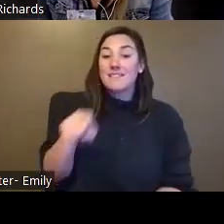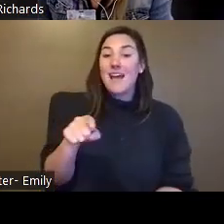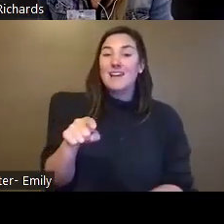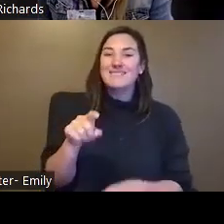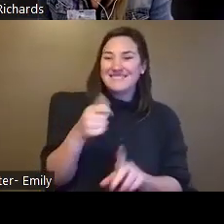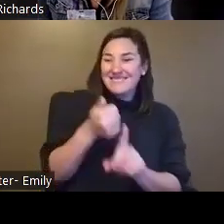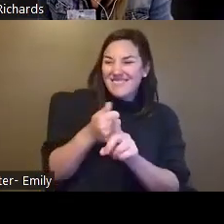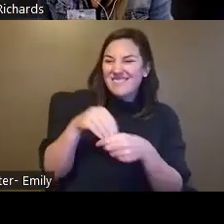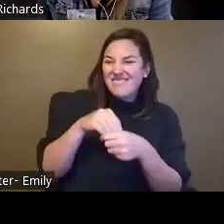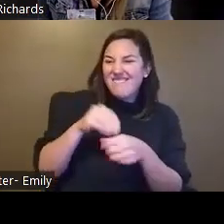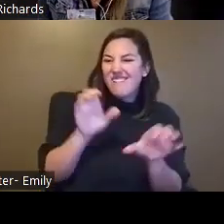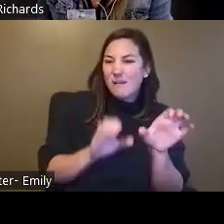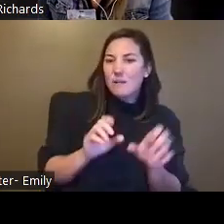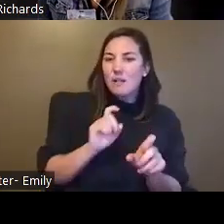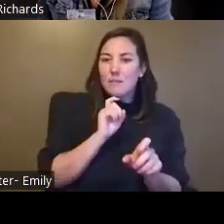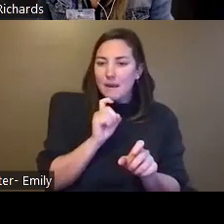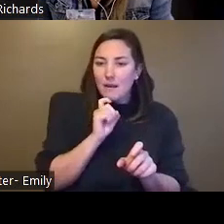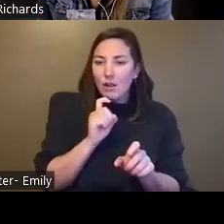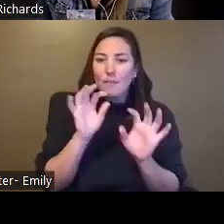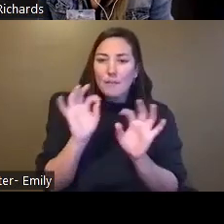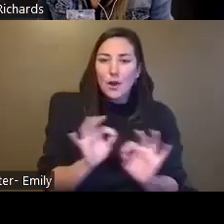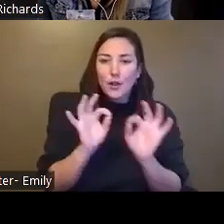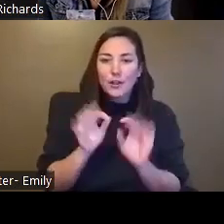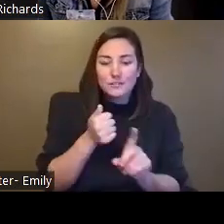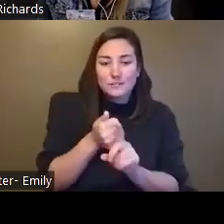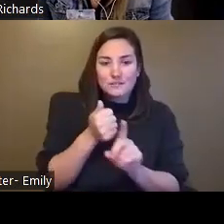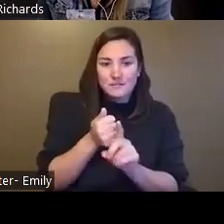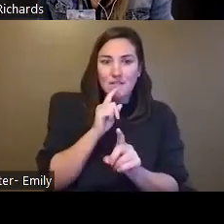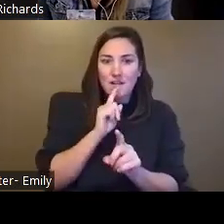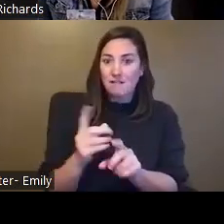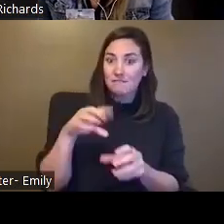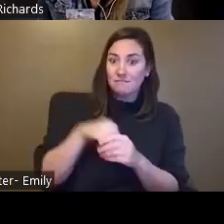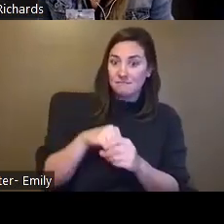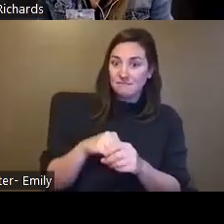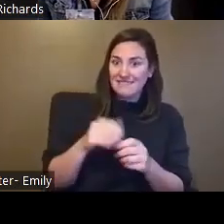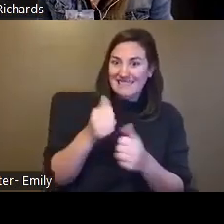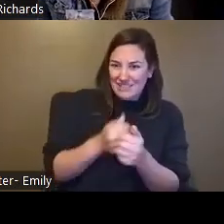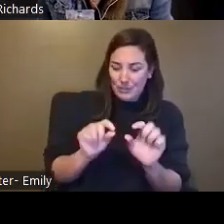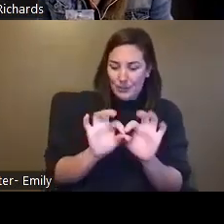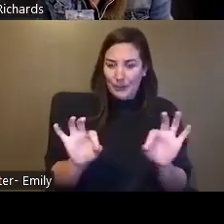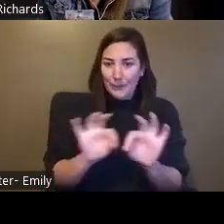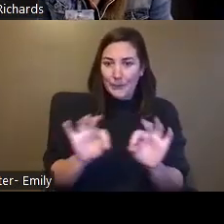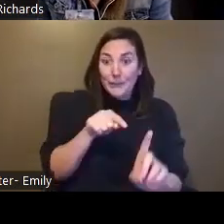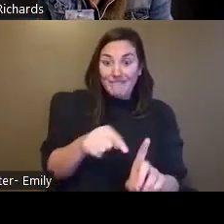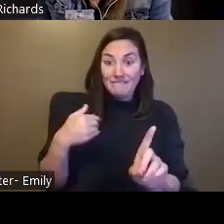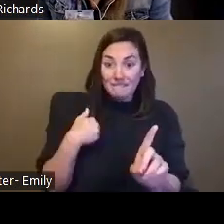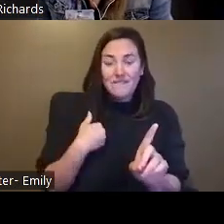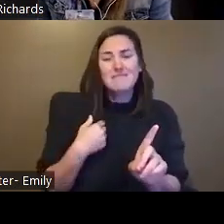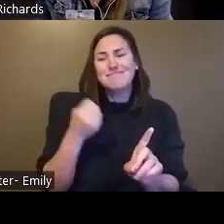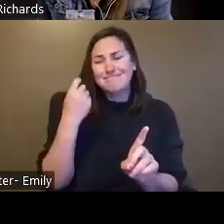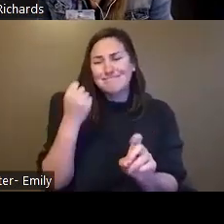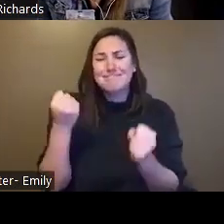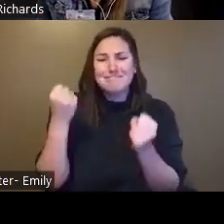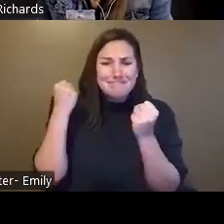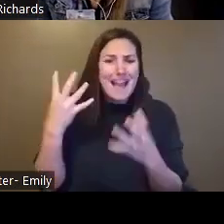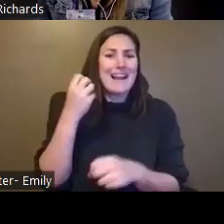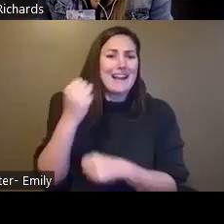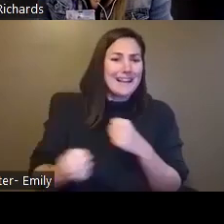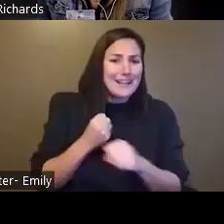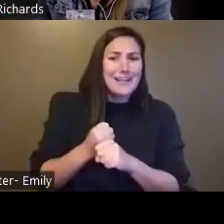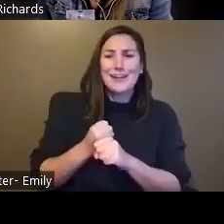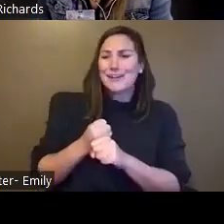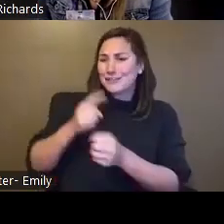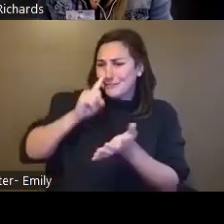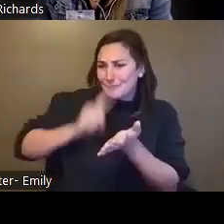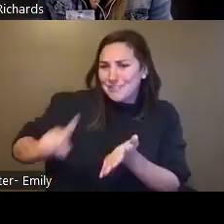the ultrafine particles are all in these devices. And we know from years of longitudinal data